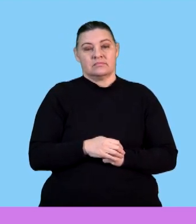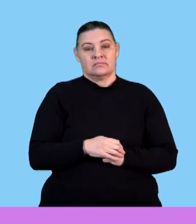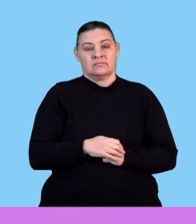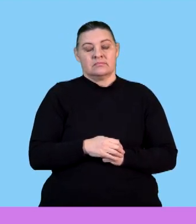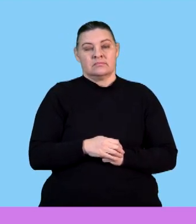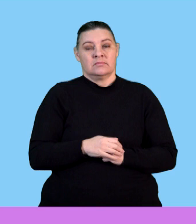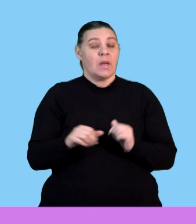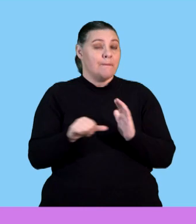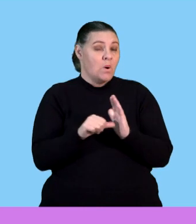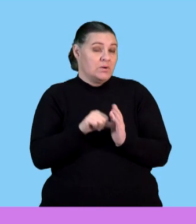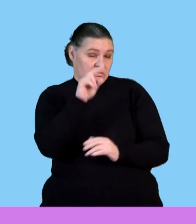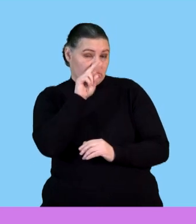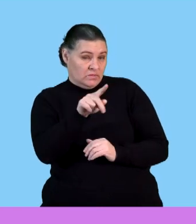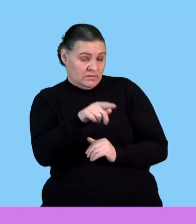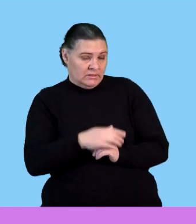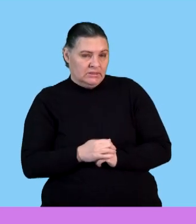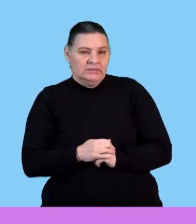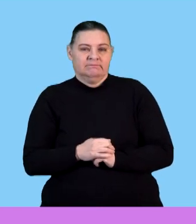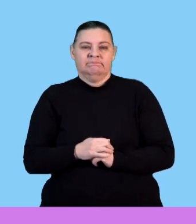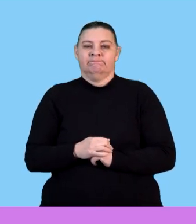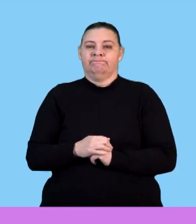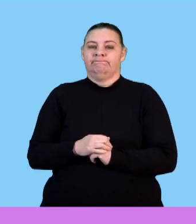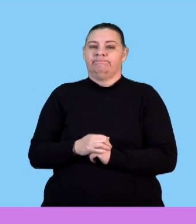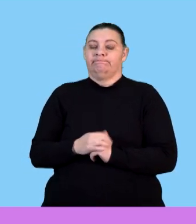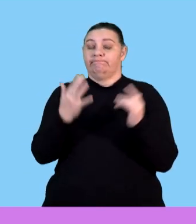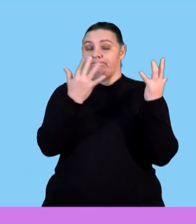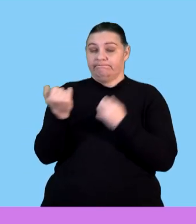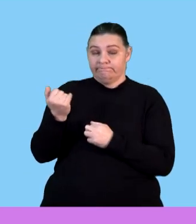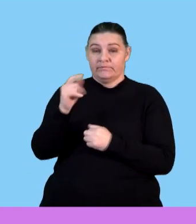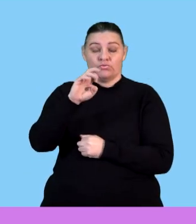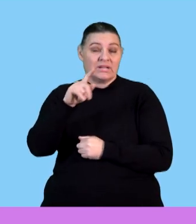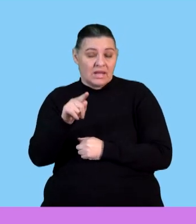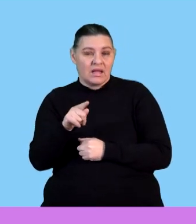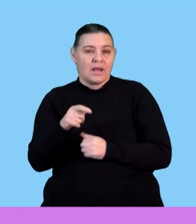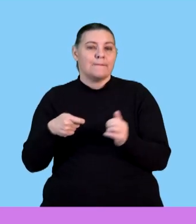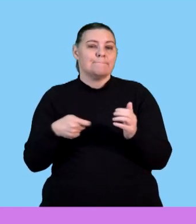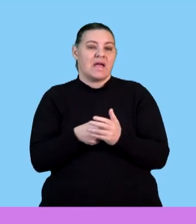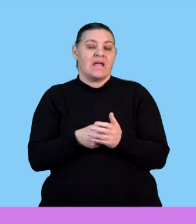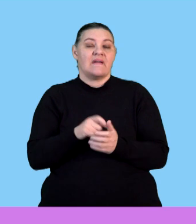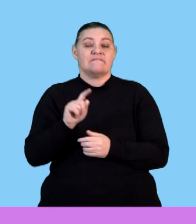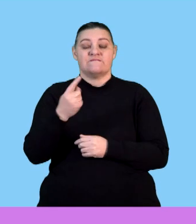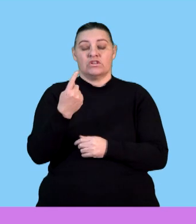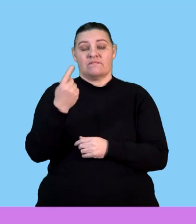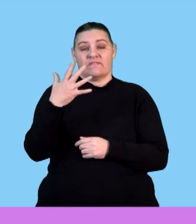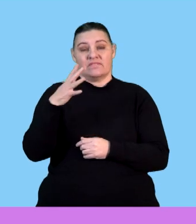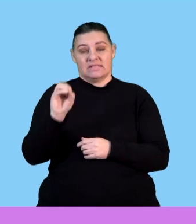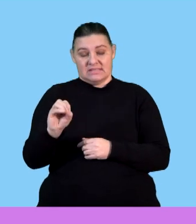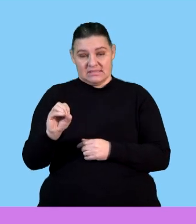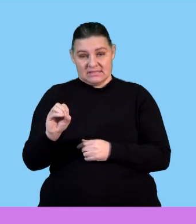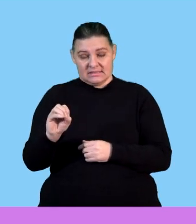Right. Very important, we saw that. Okay, so calculate the rate that Jane paid for the first